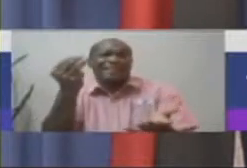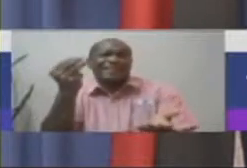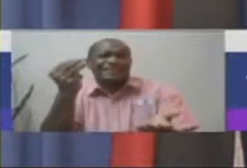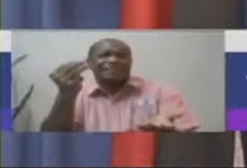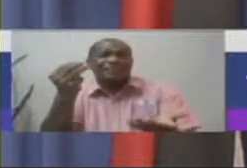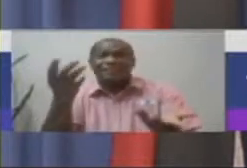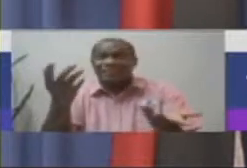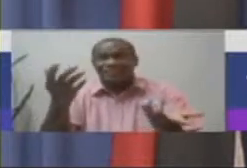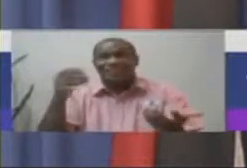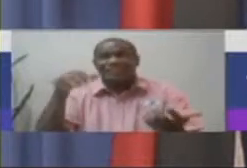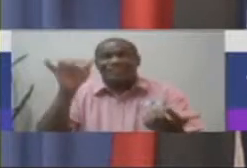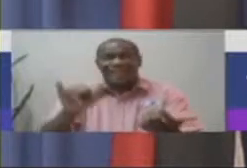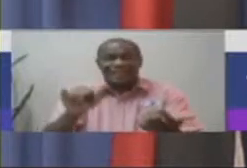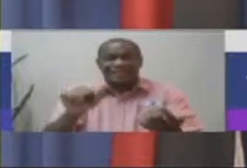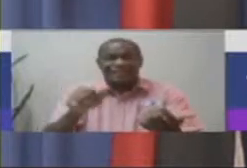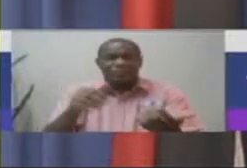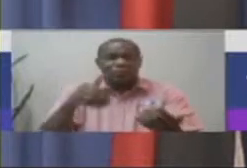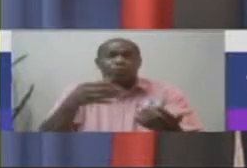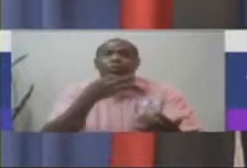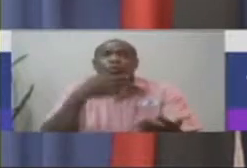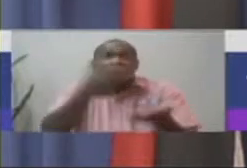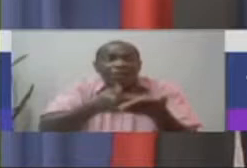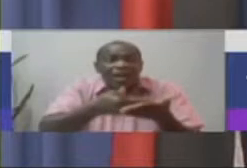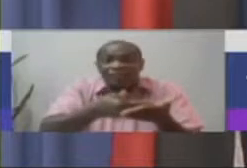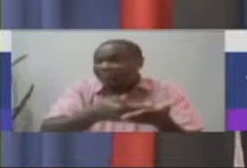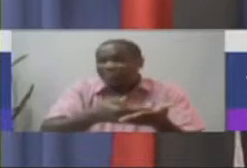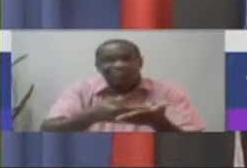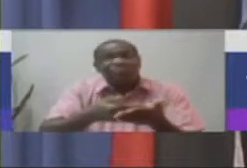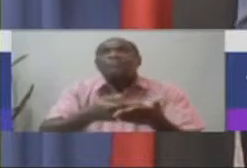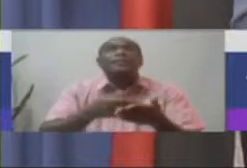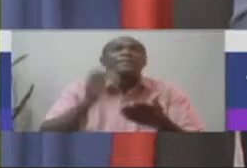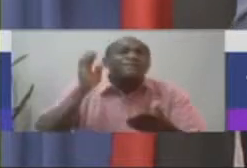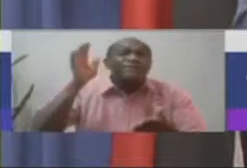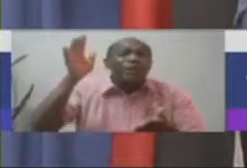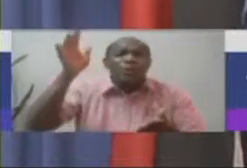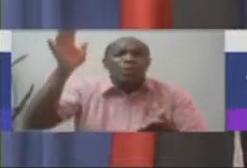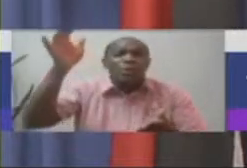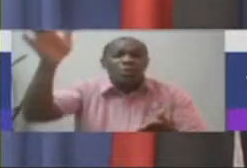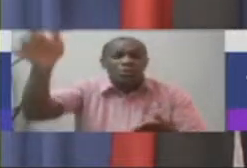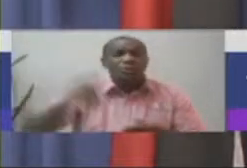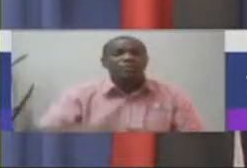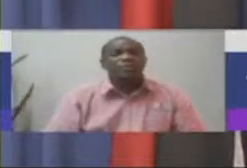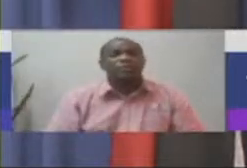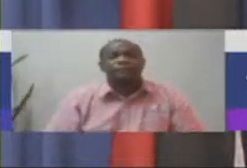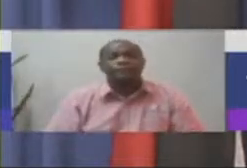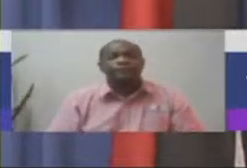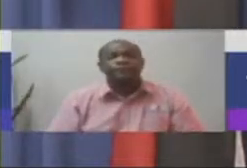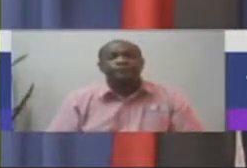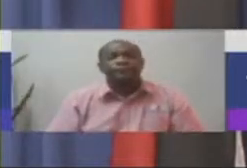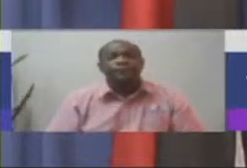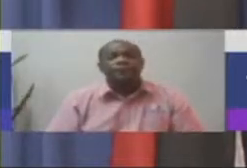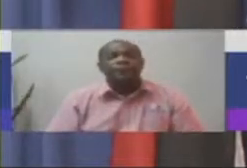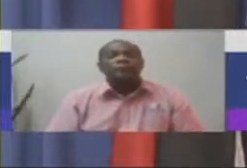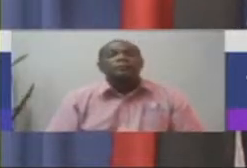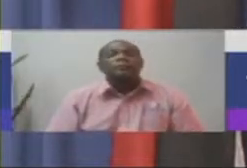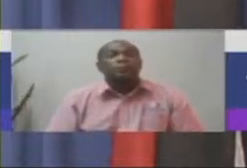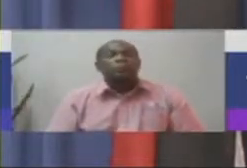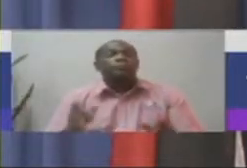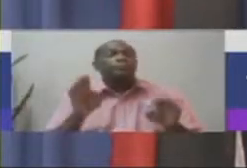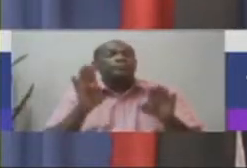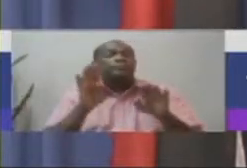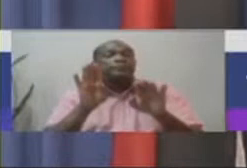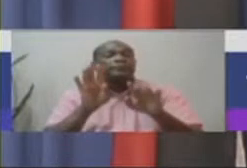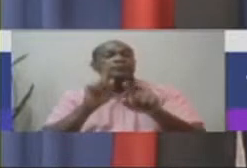what is required to change this around. So we are all at different levels in the world having to face the same